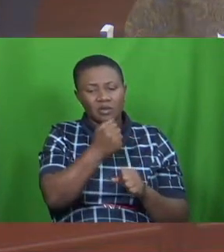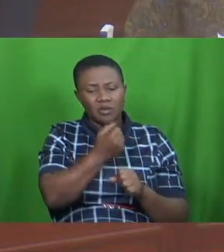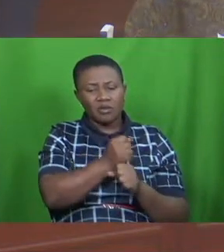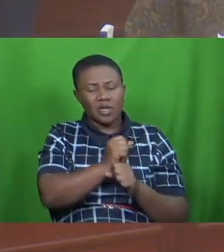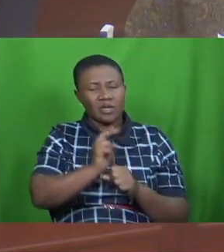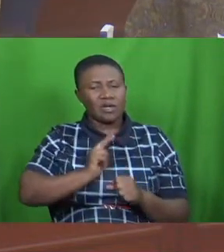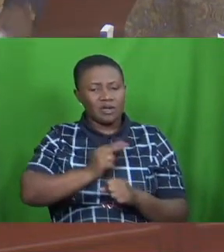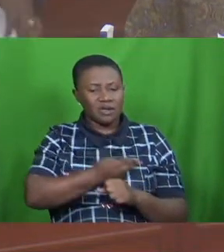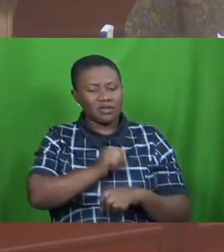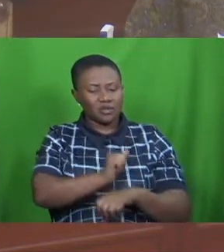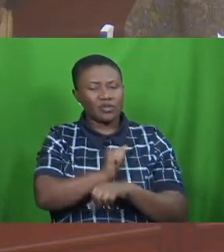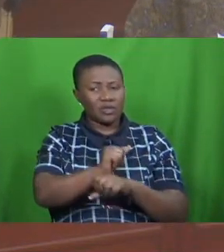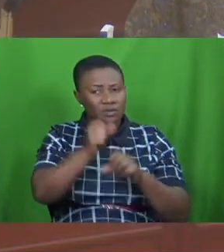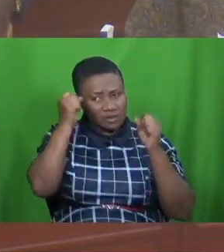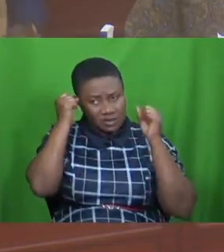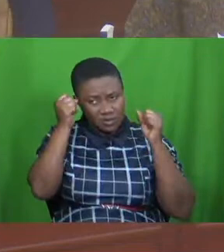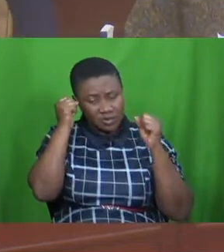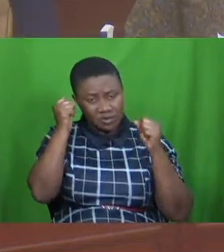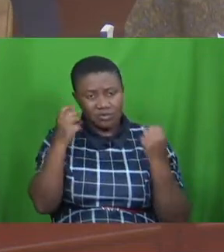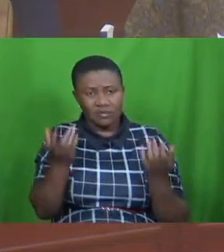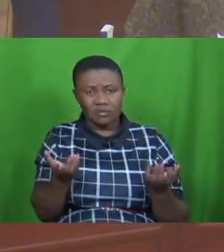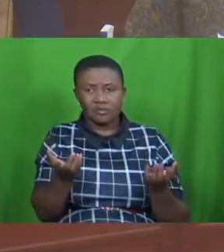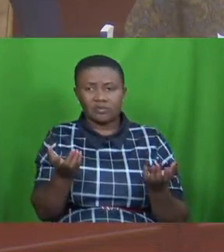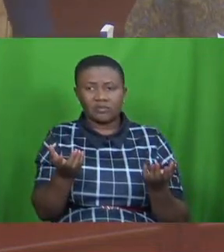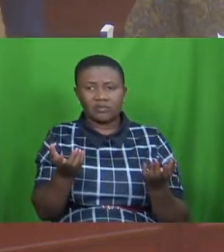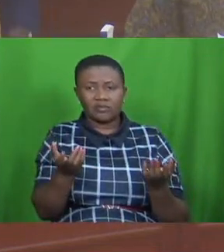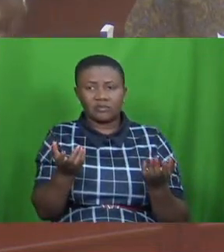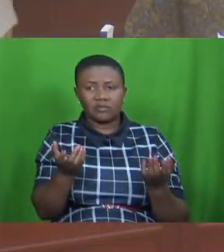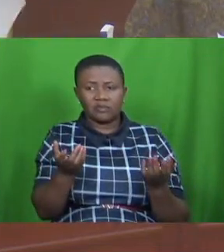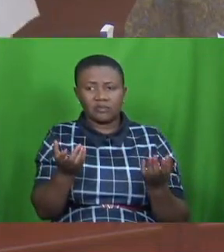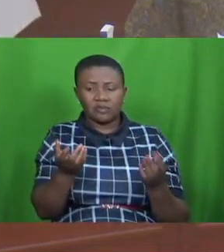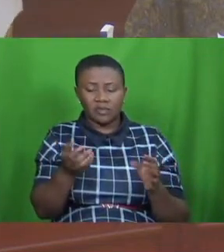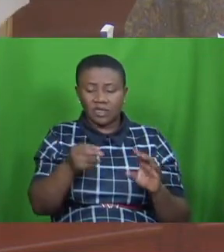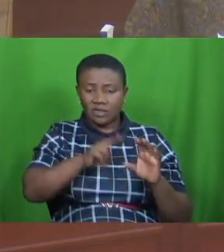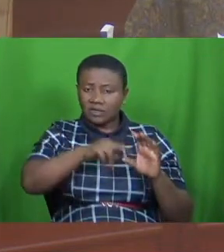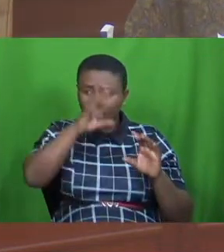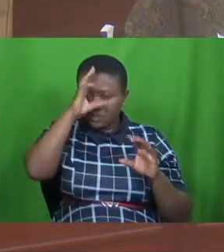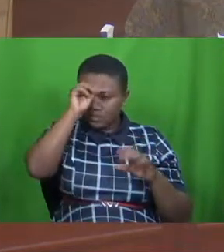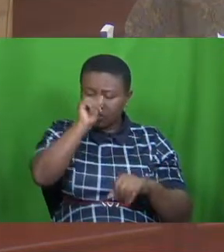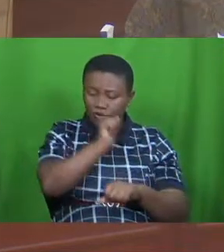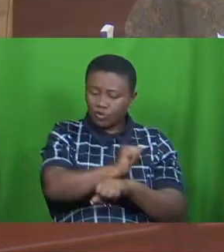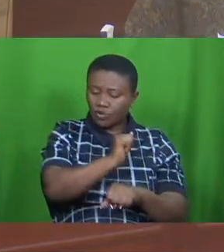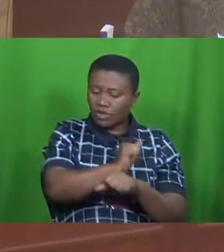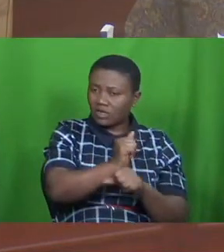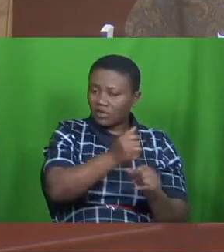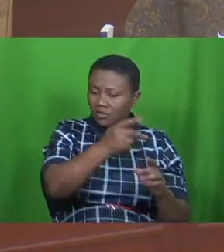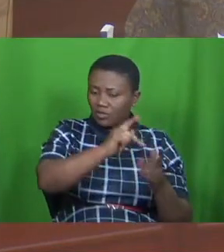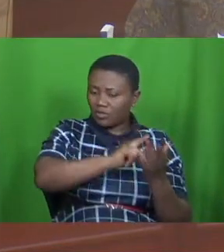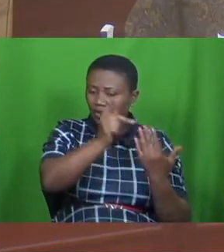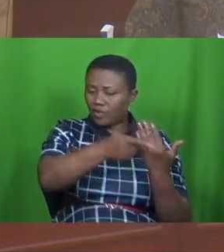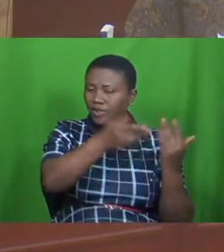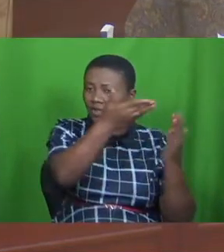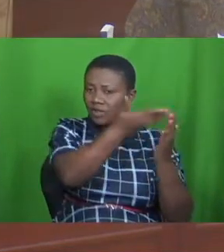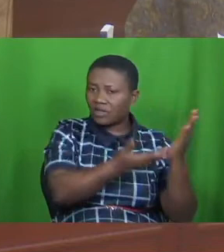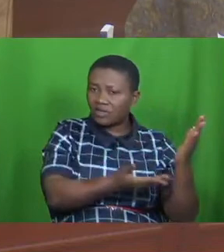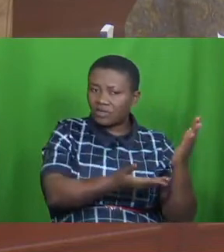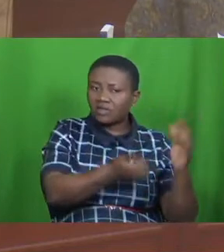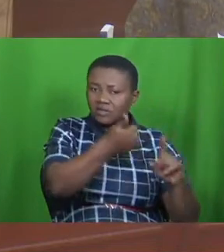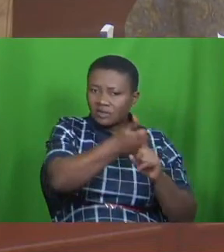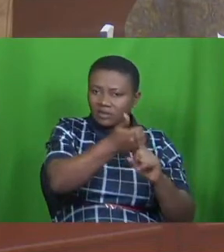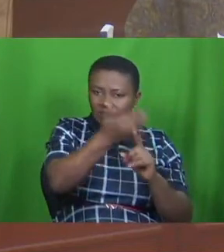one. The committee, as a chairman who has worked on a committee, this is scheduled and he knows that this is going to be taken